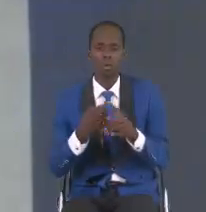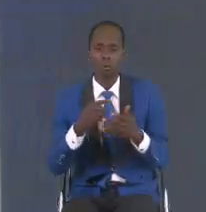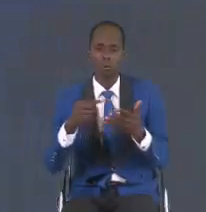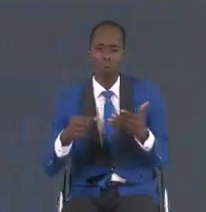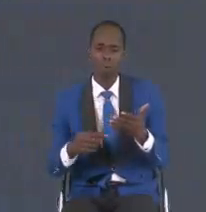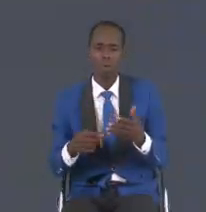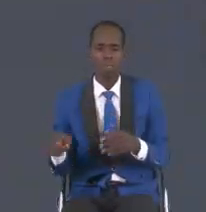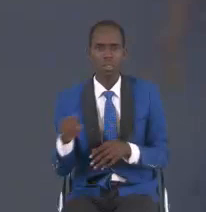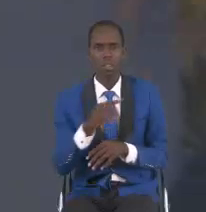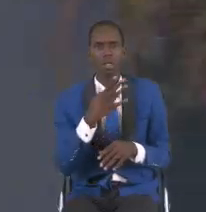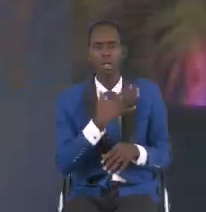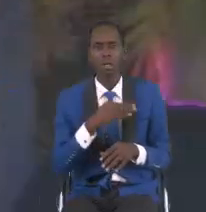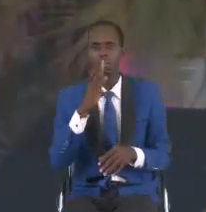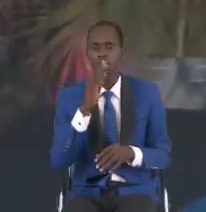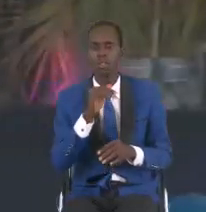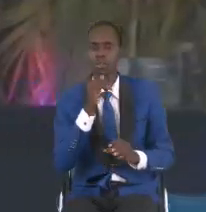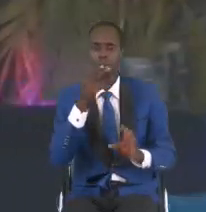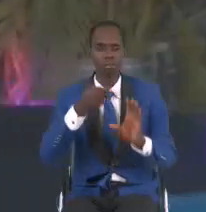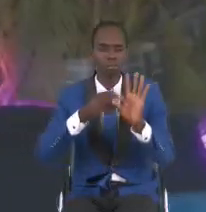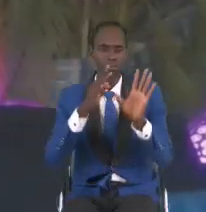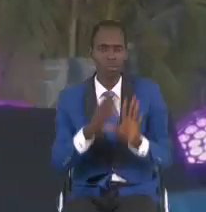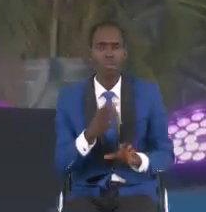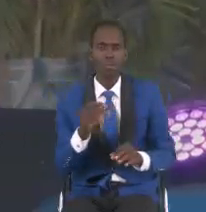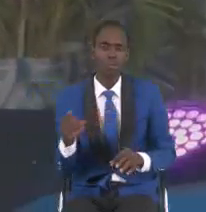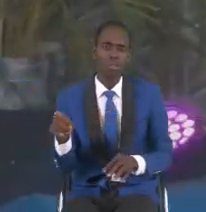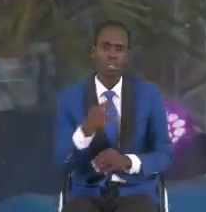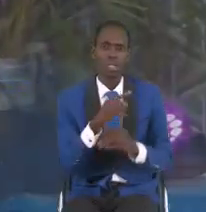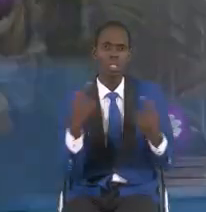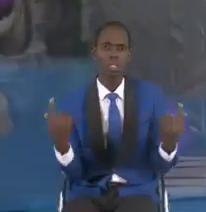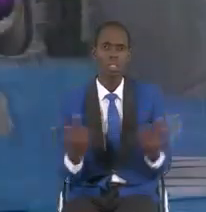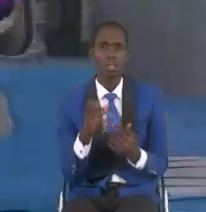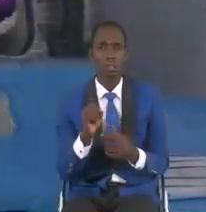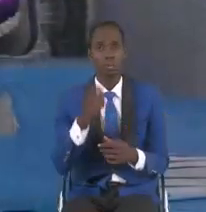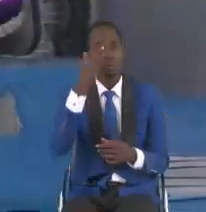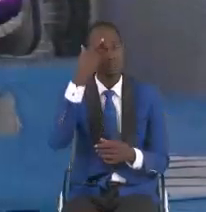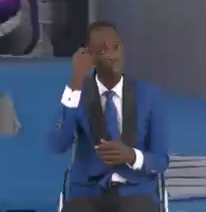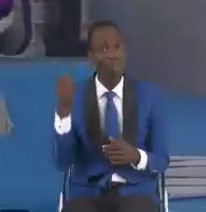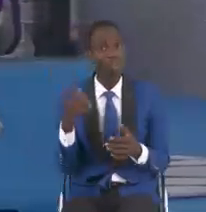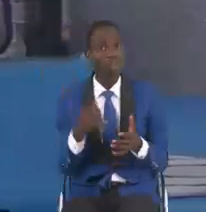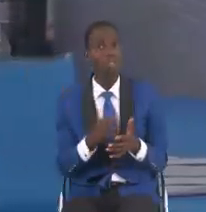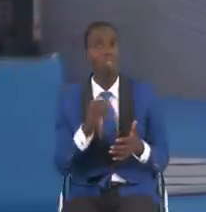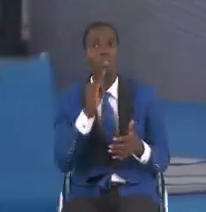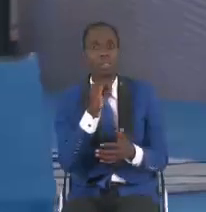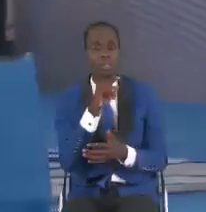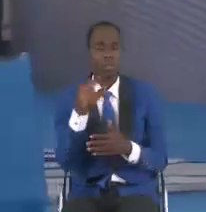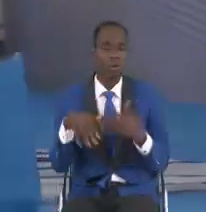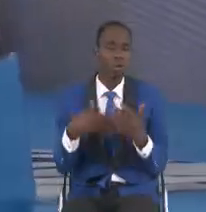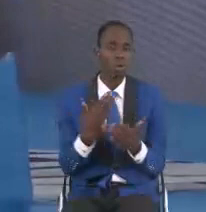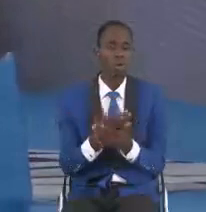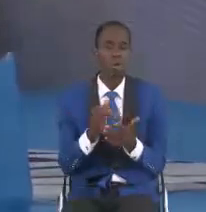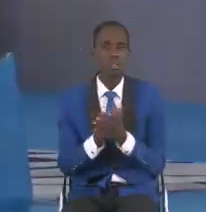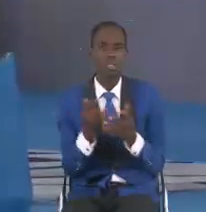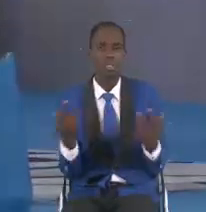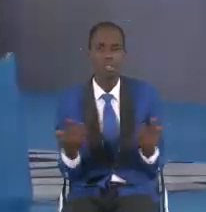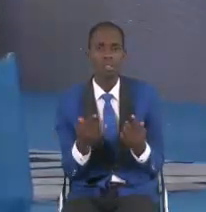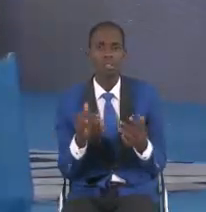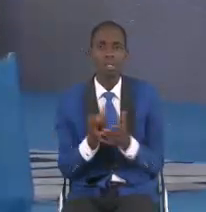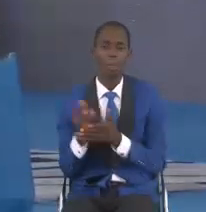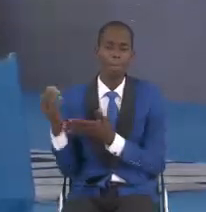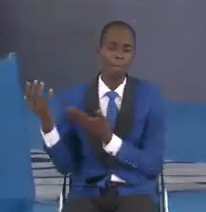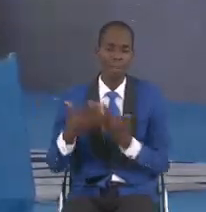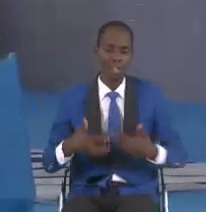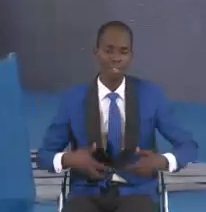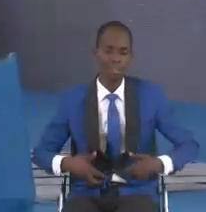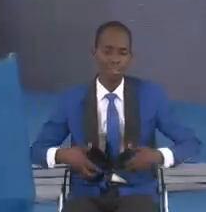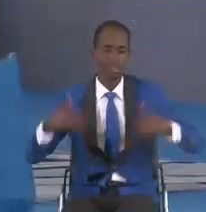not partakers of their sins, because it's because of those sins, the wrath of God, the plagues,